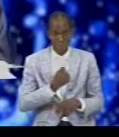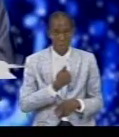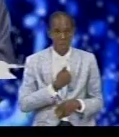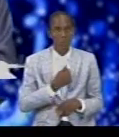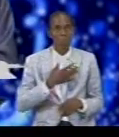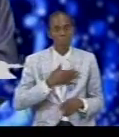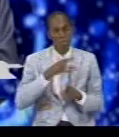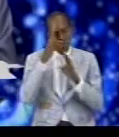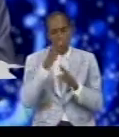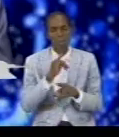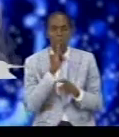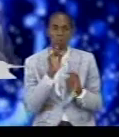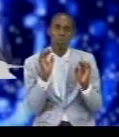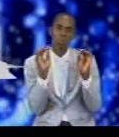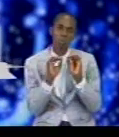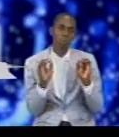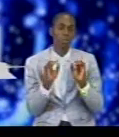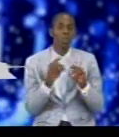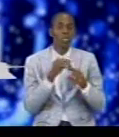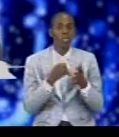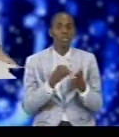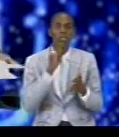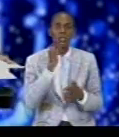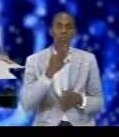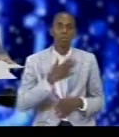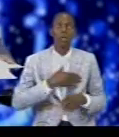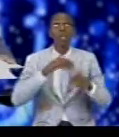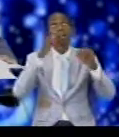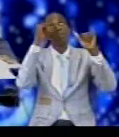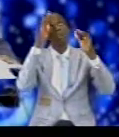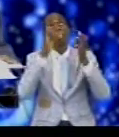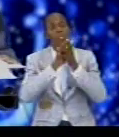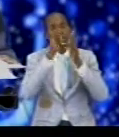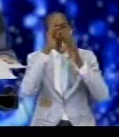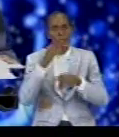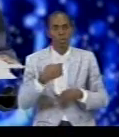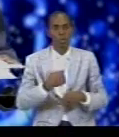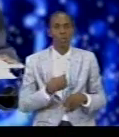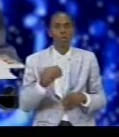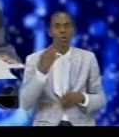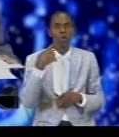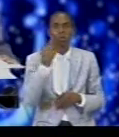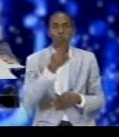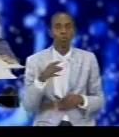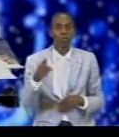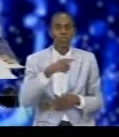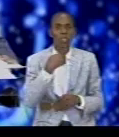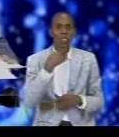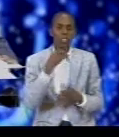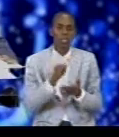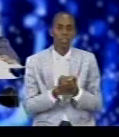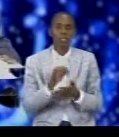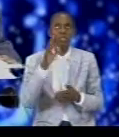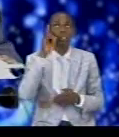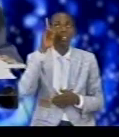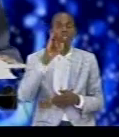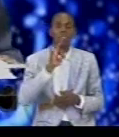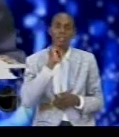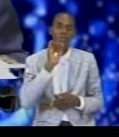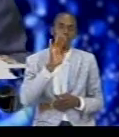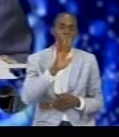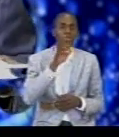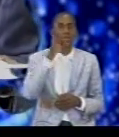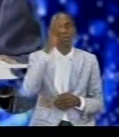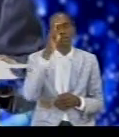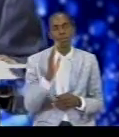that honoreth me, of whom ye say that he is your God. 55. Yet ye have